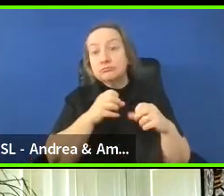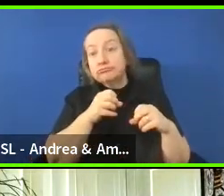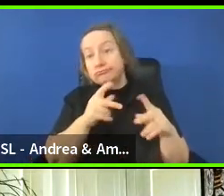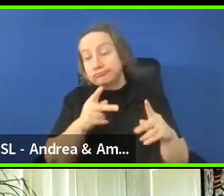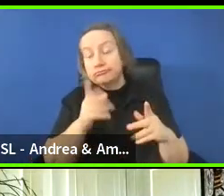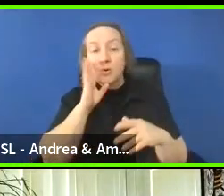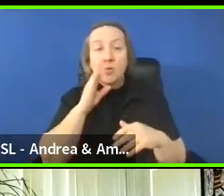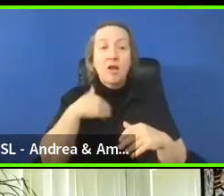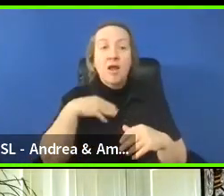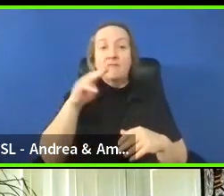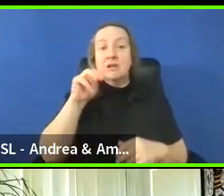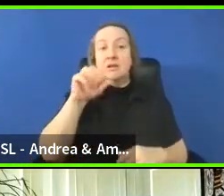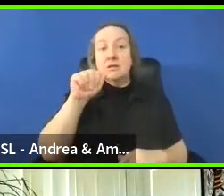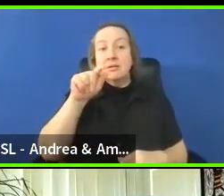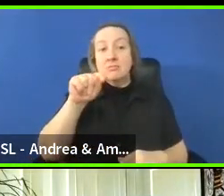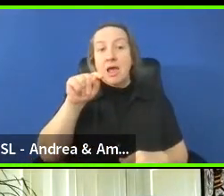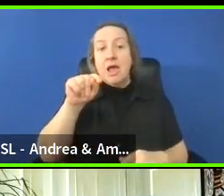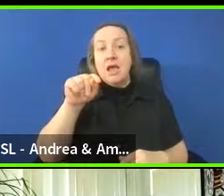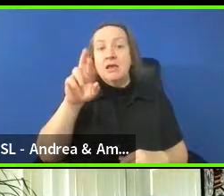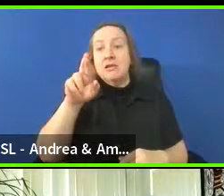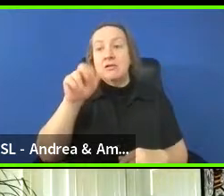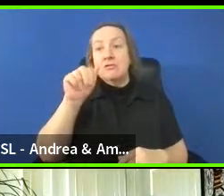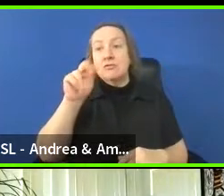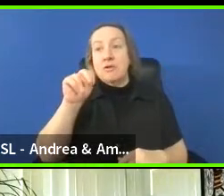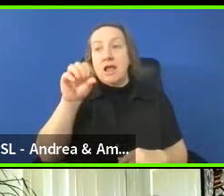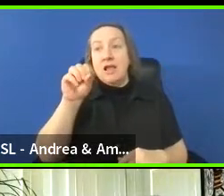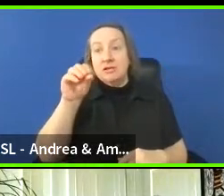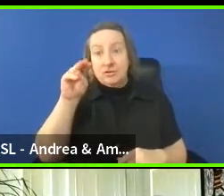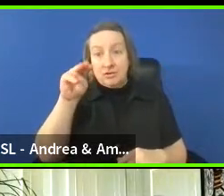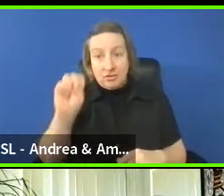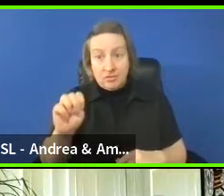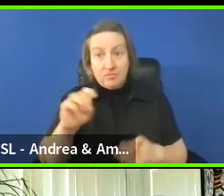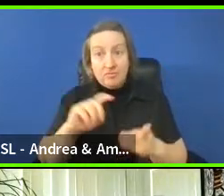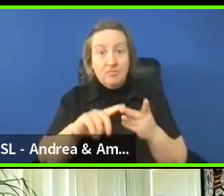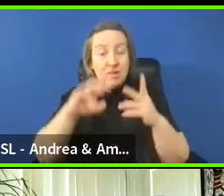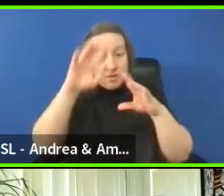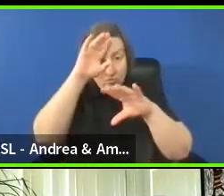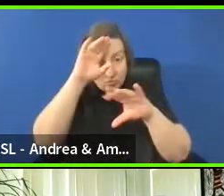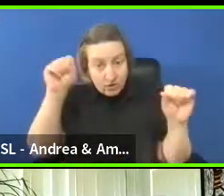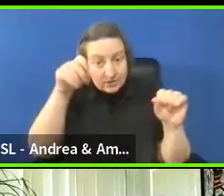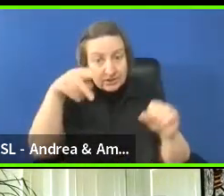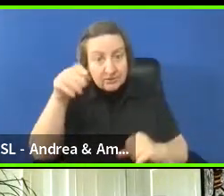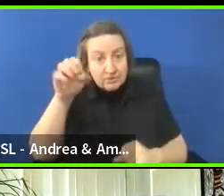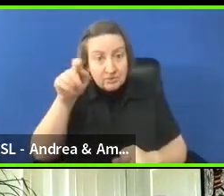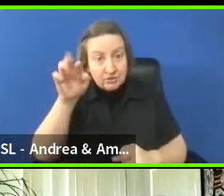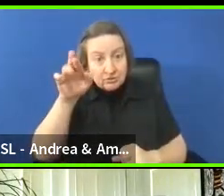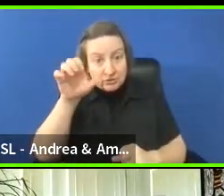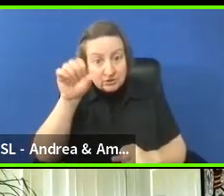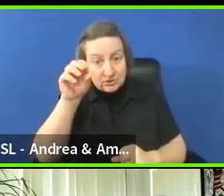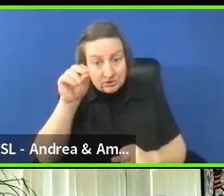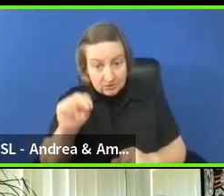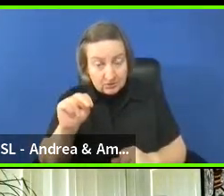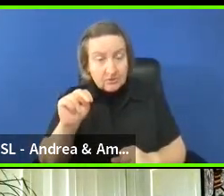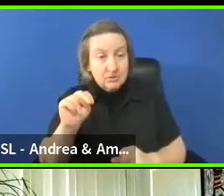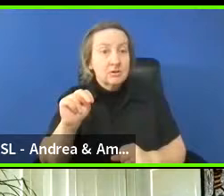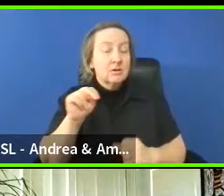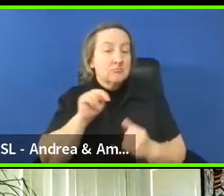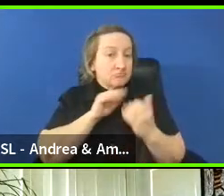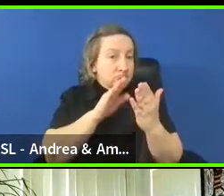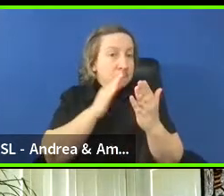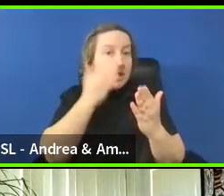both Matt Ransom and President Peterson coming before